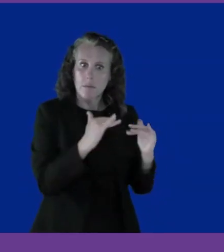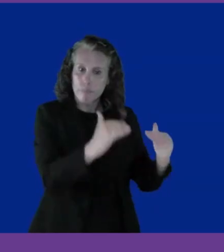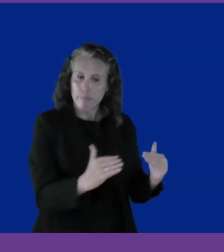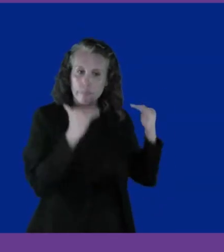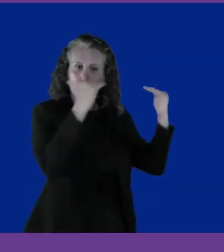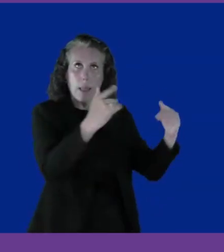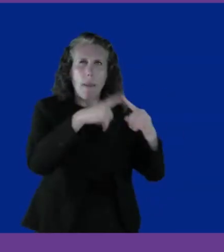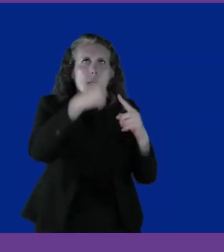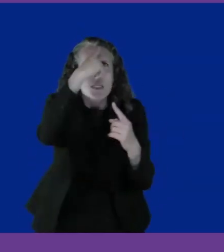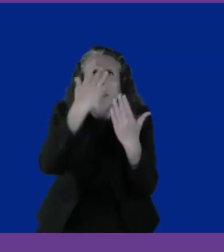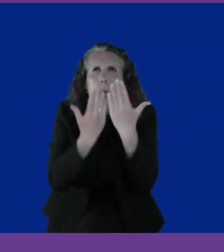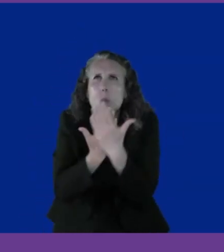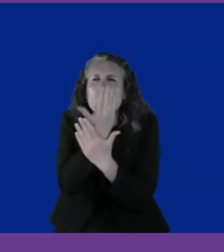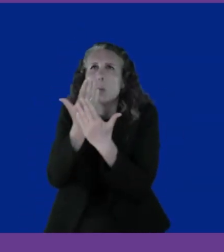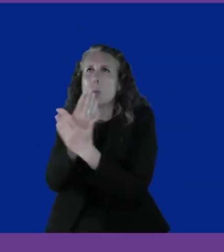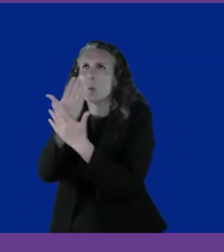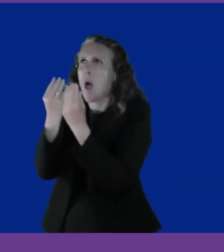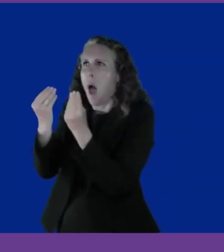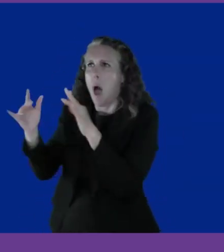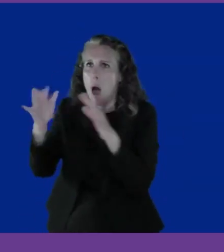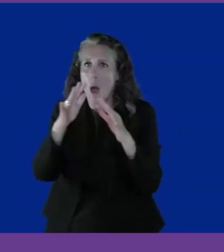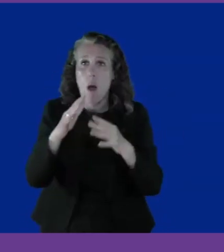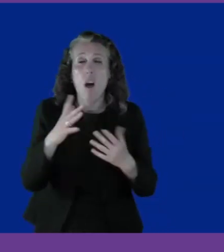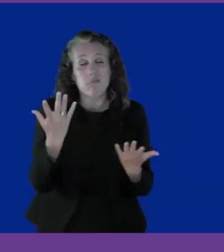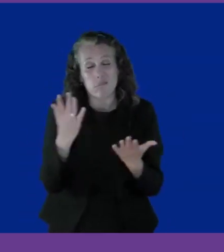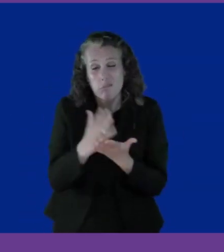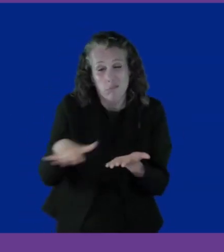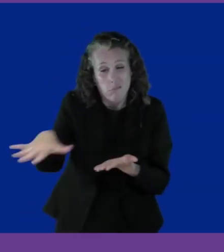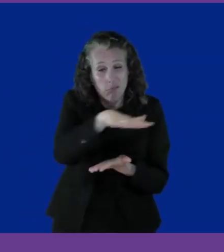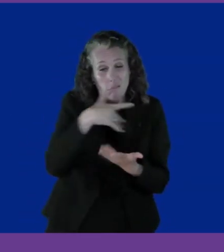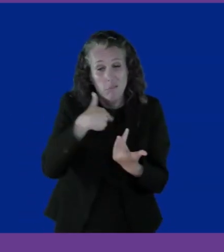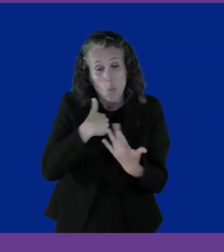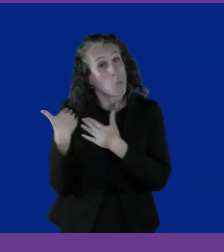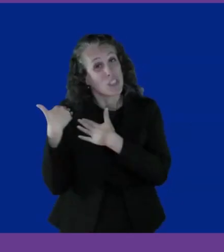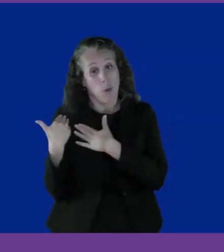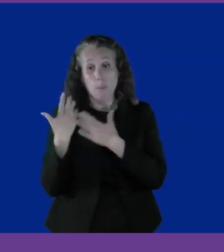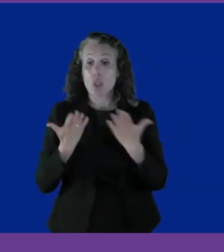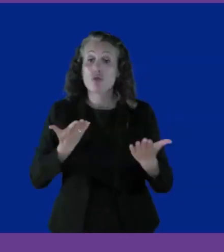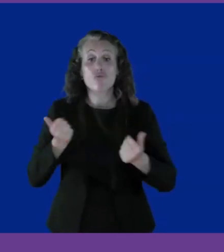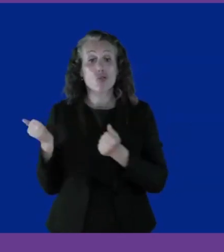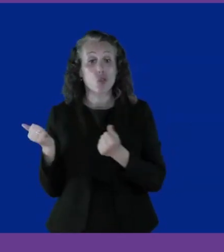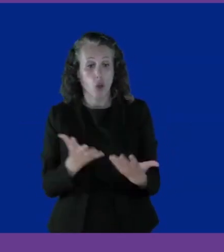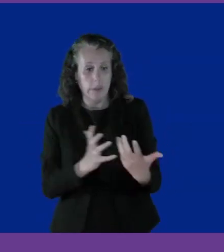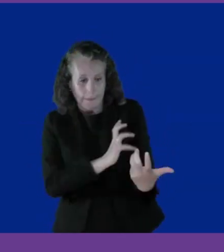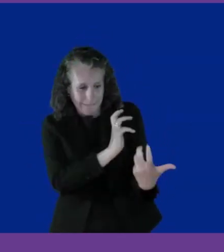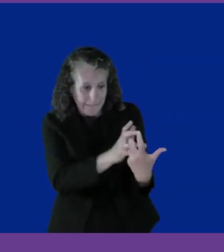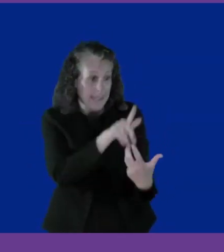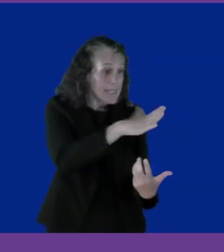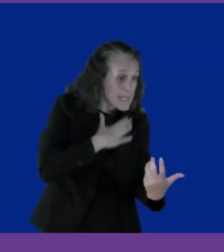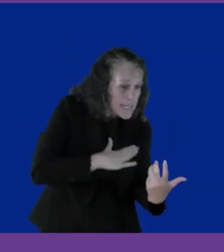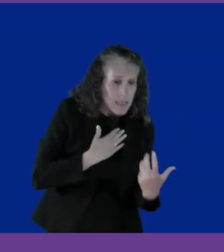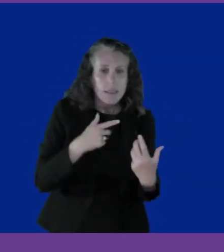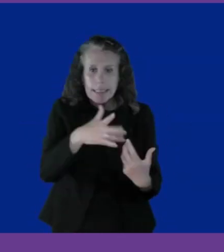as a sector, we are fully aware of our responsibility that we need to provide services that meets everyone